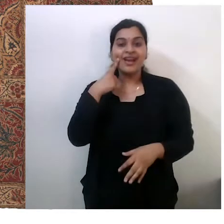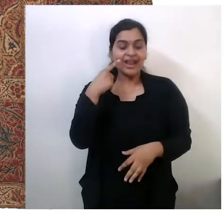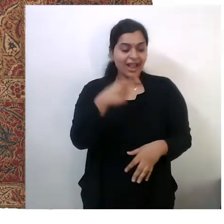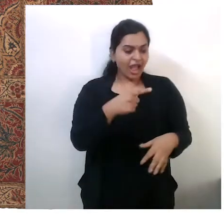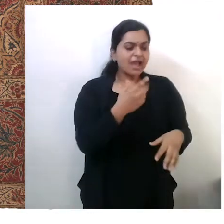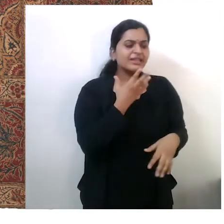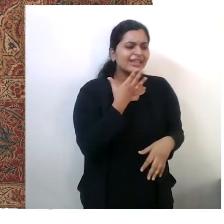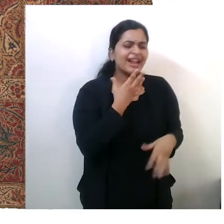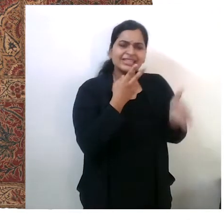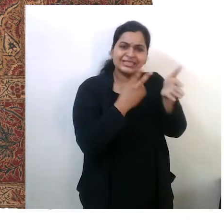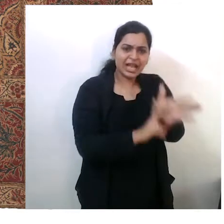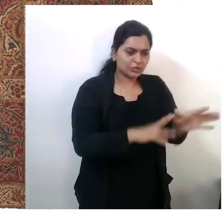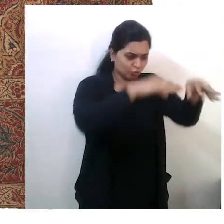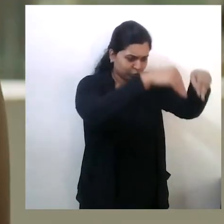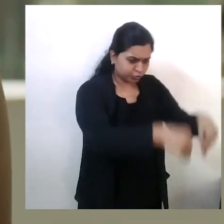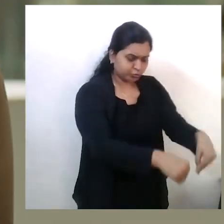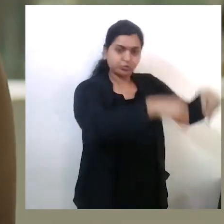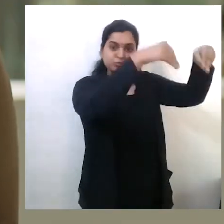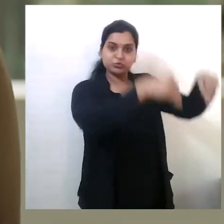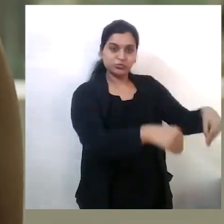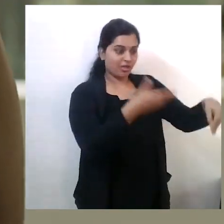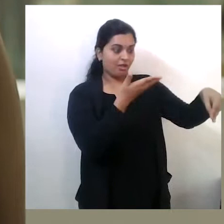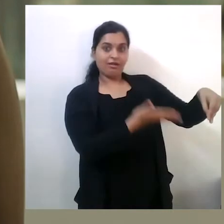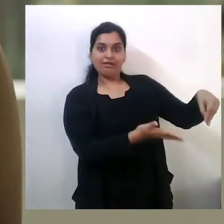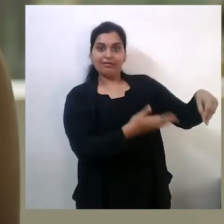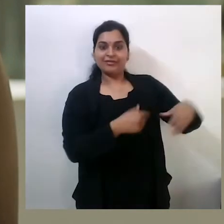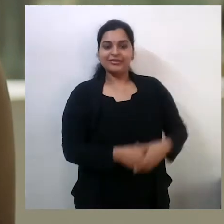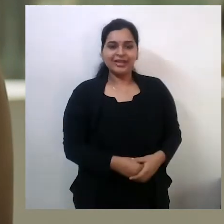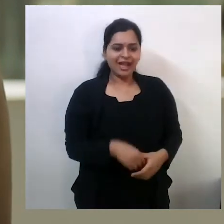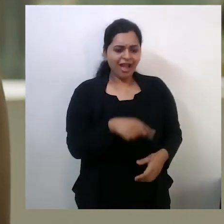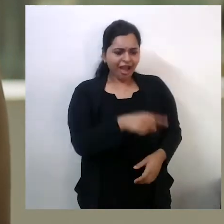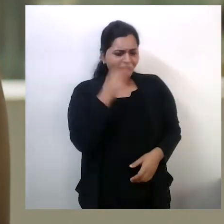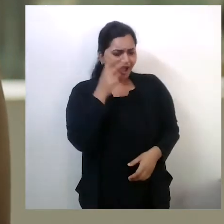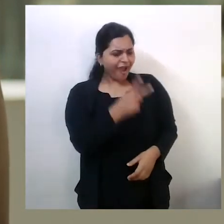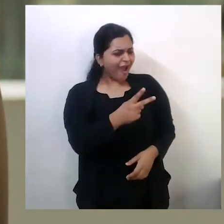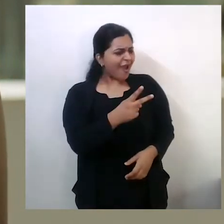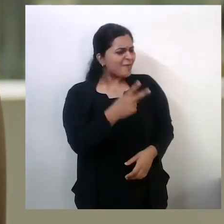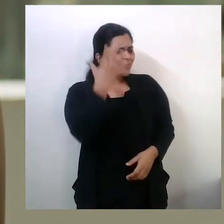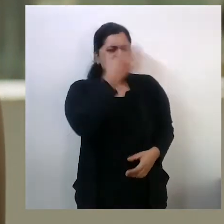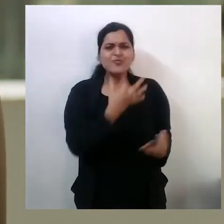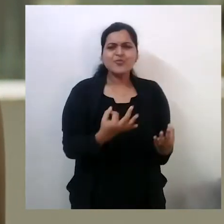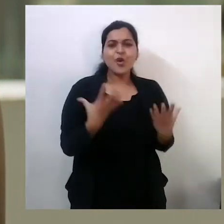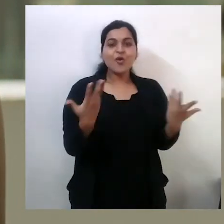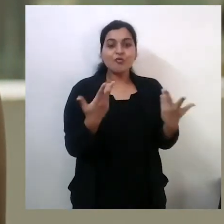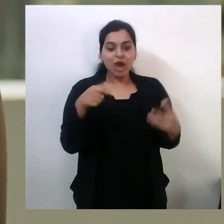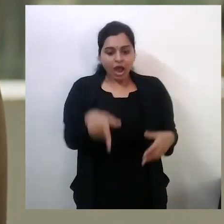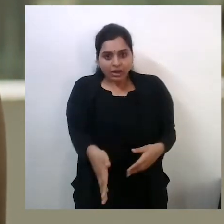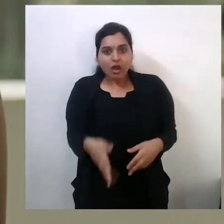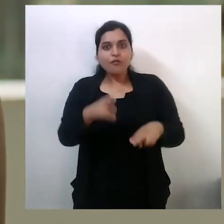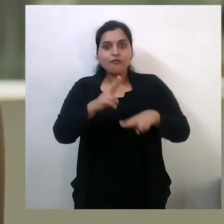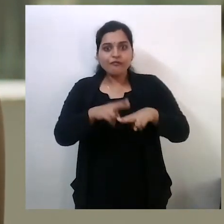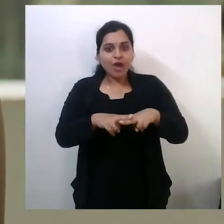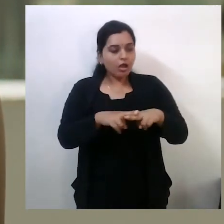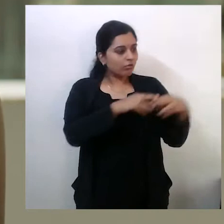elements like madder and indigo. I find this particular chintz pattern to be interesting because we see this being adopted by fashion